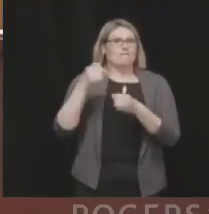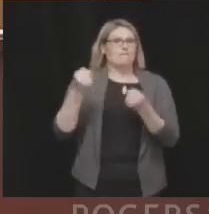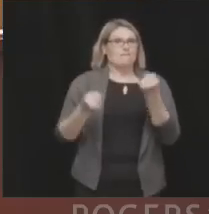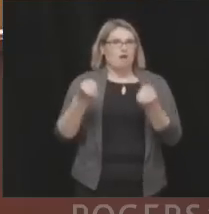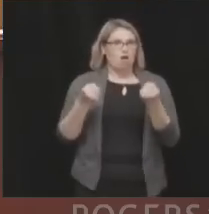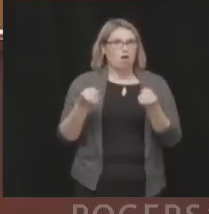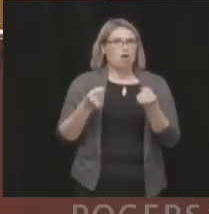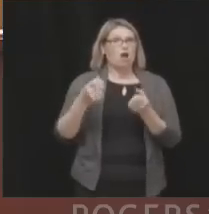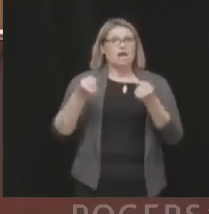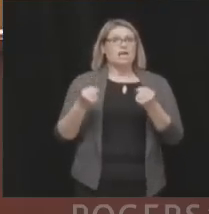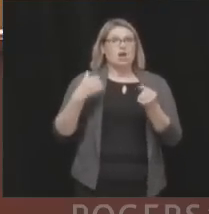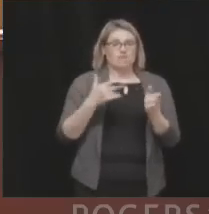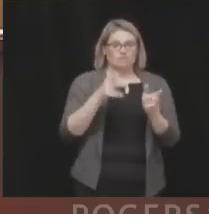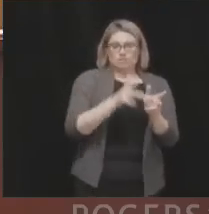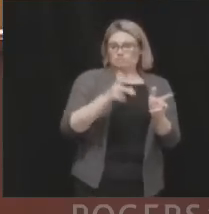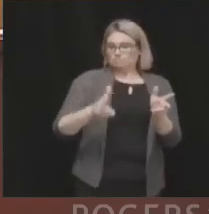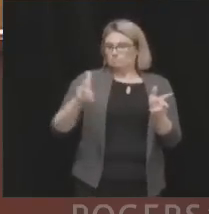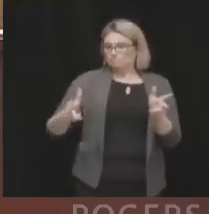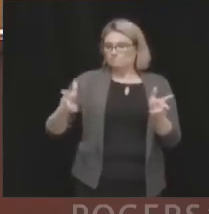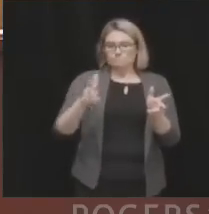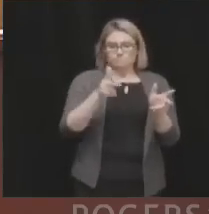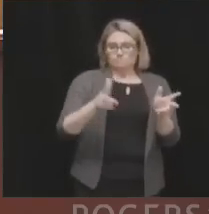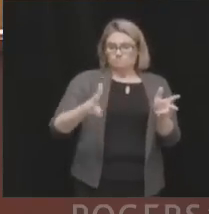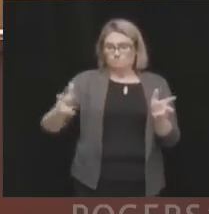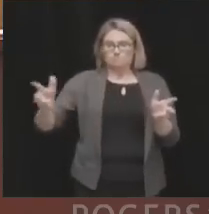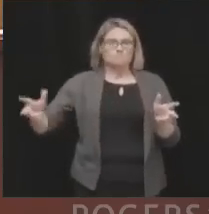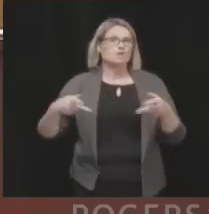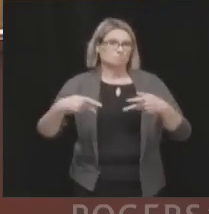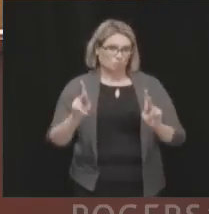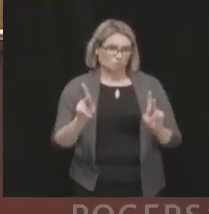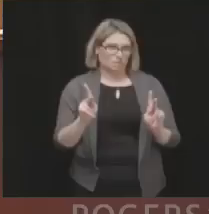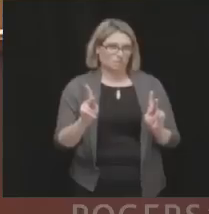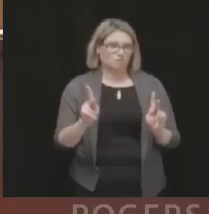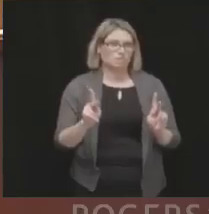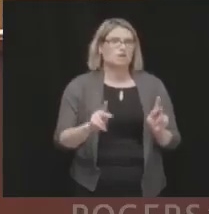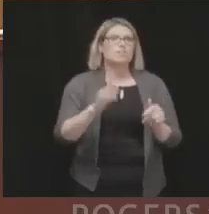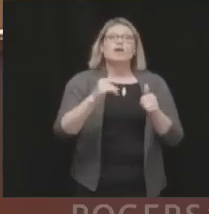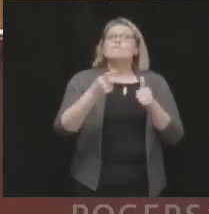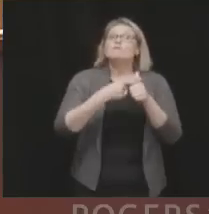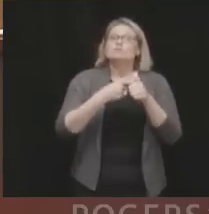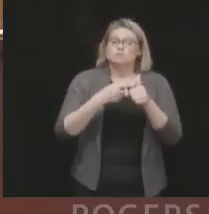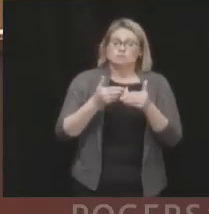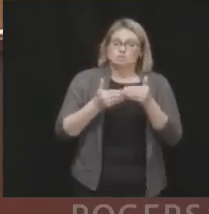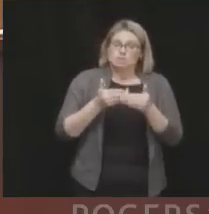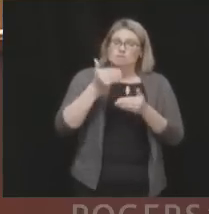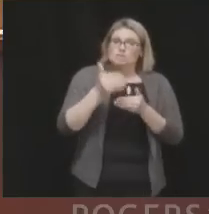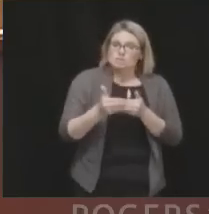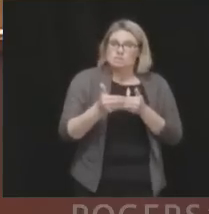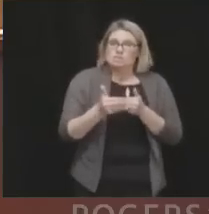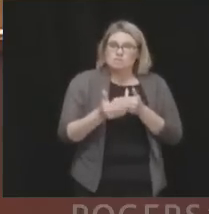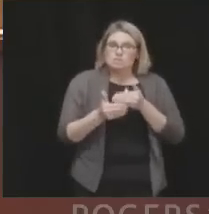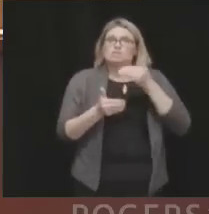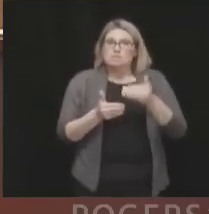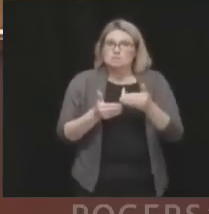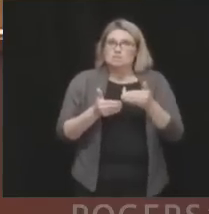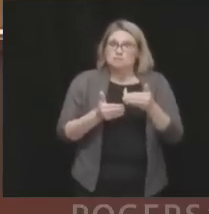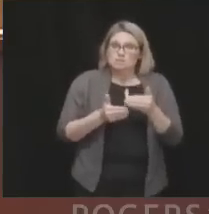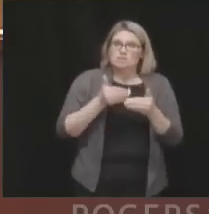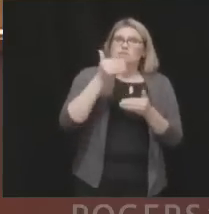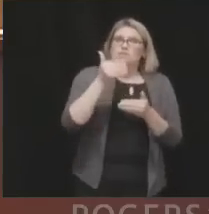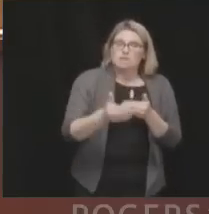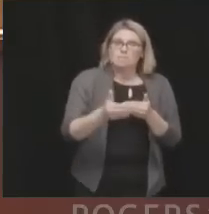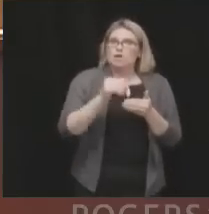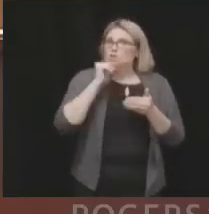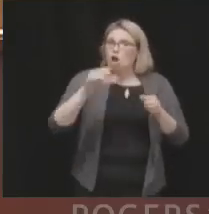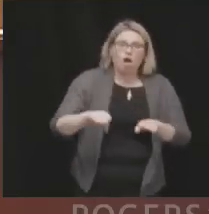commencerons lentement à rouvrir notre province. La vie n'est pas normale, et il ne va pas retourner à la